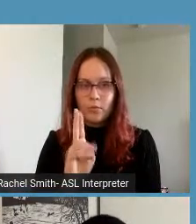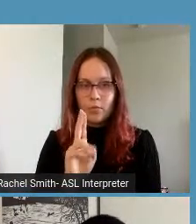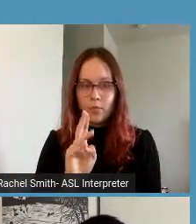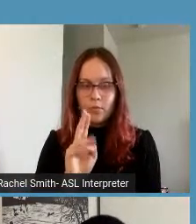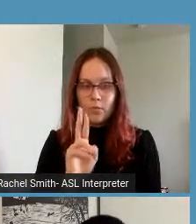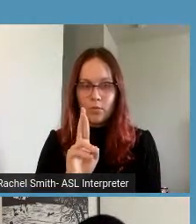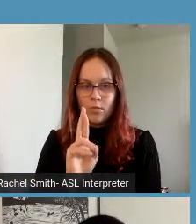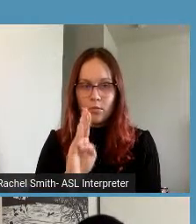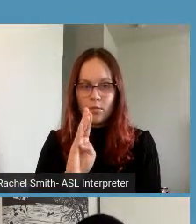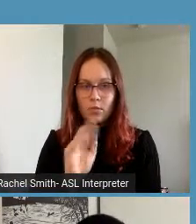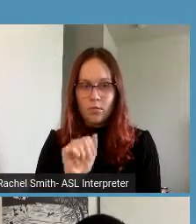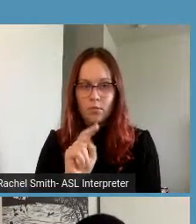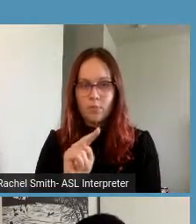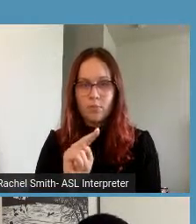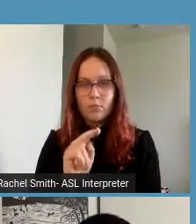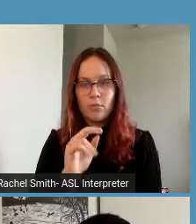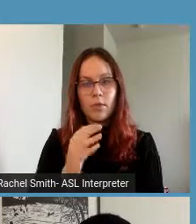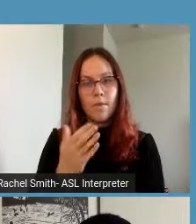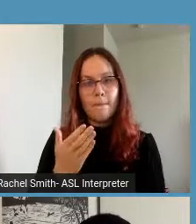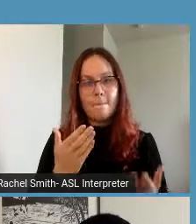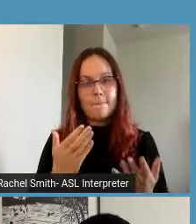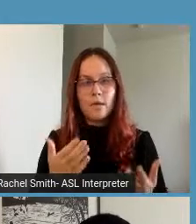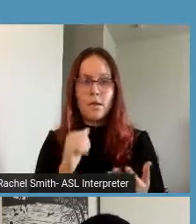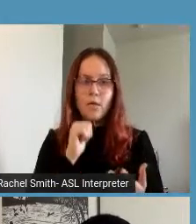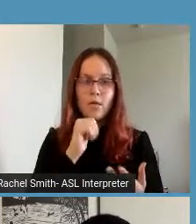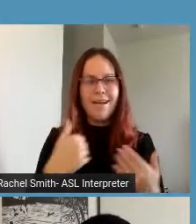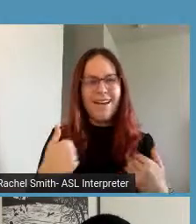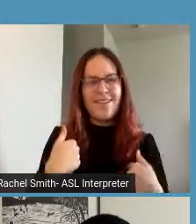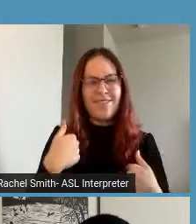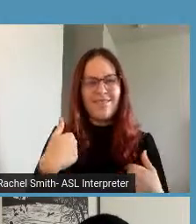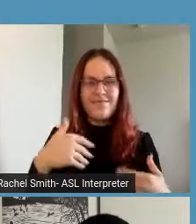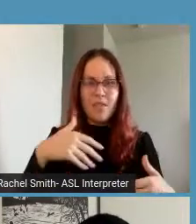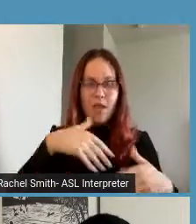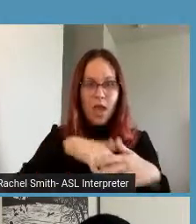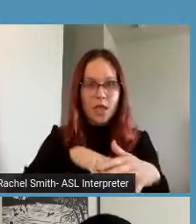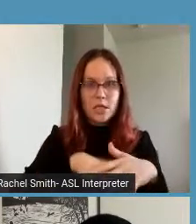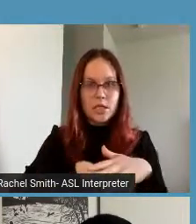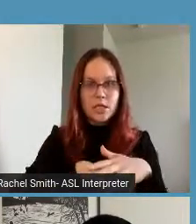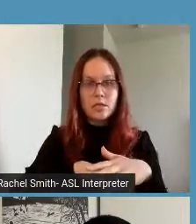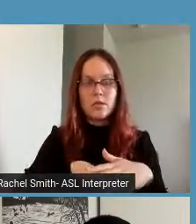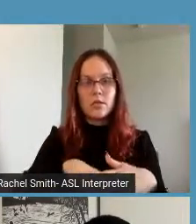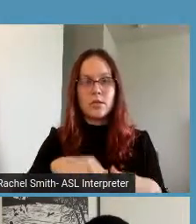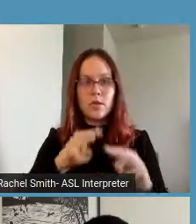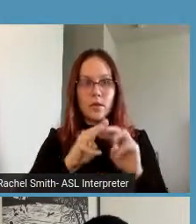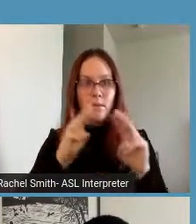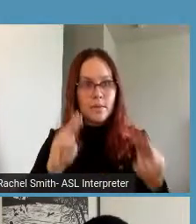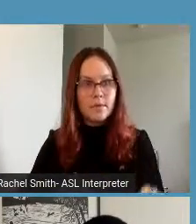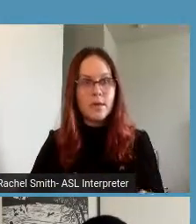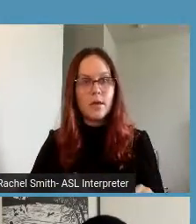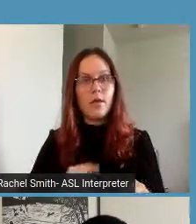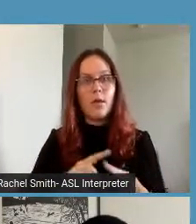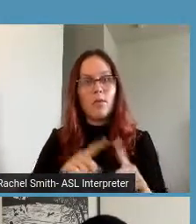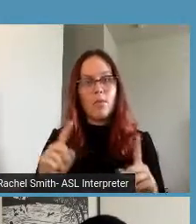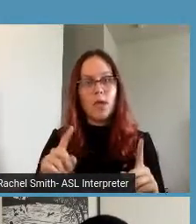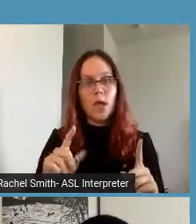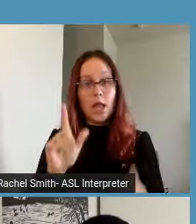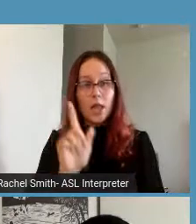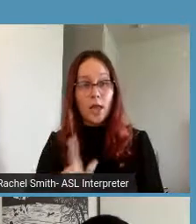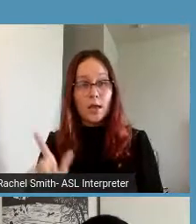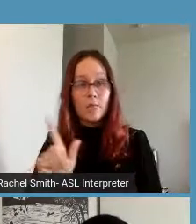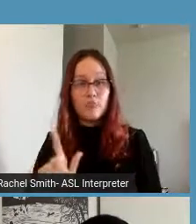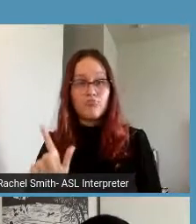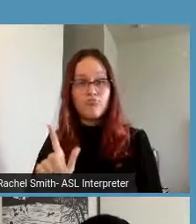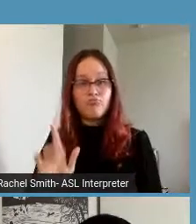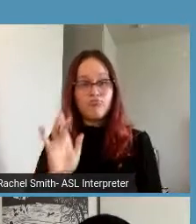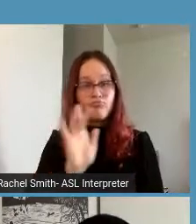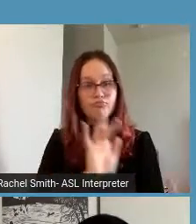that wouldn't necessarily have access to Hull House. They weren't driving into Hull House to see us on a regular basis. But these libraries reached out to the museum because we had content,